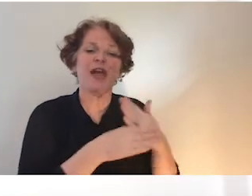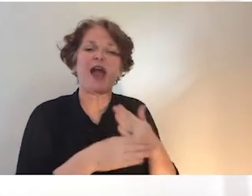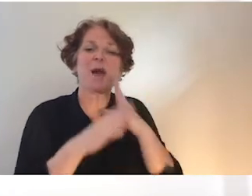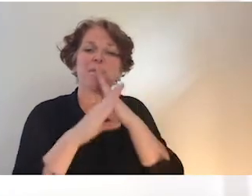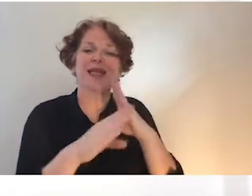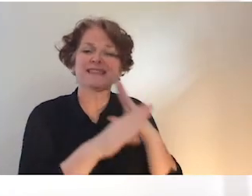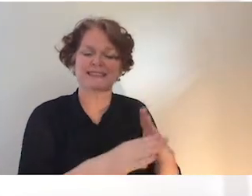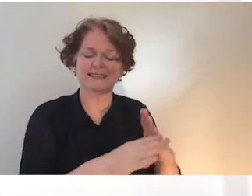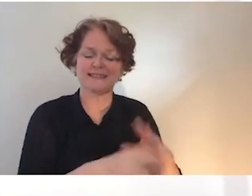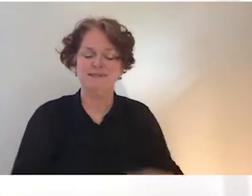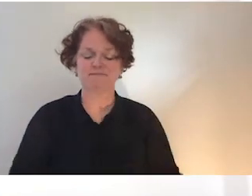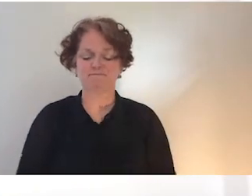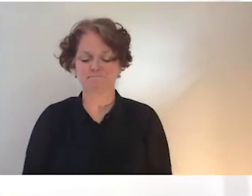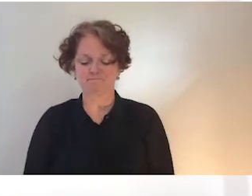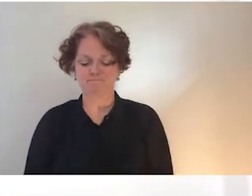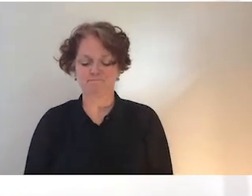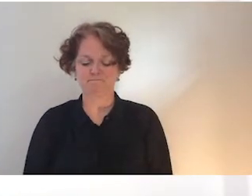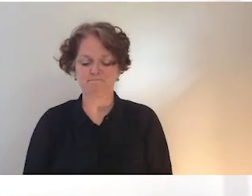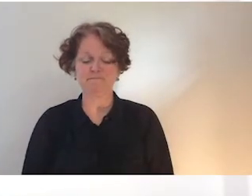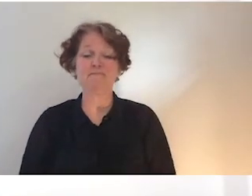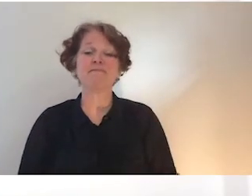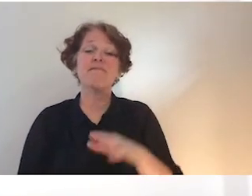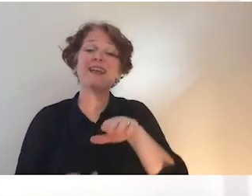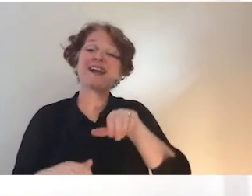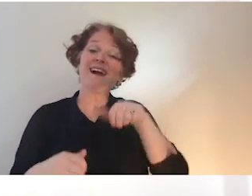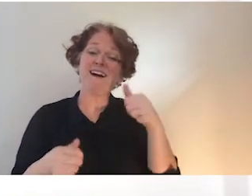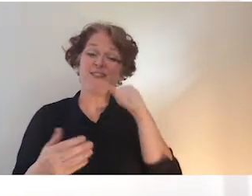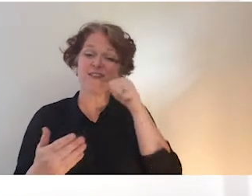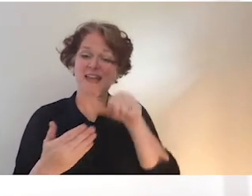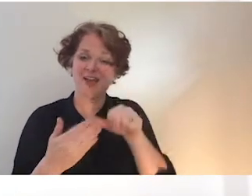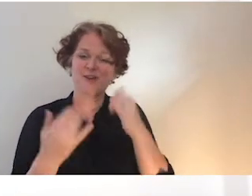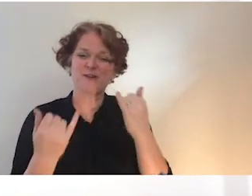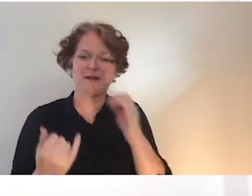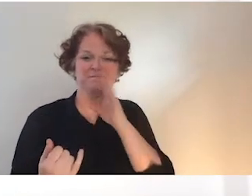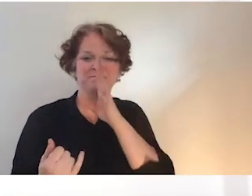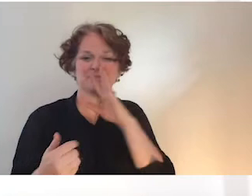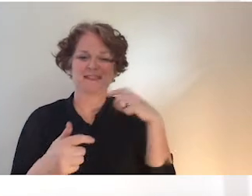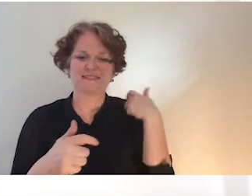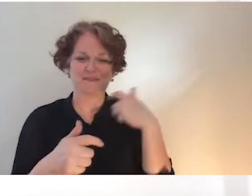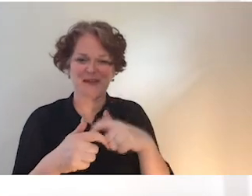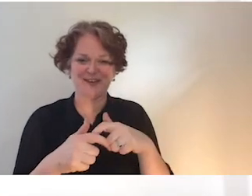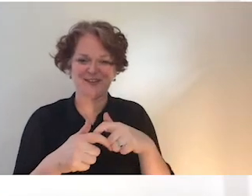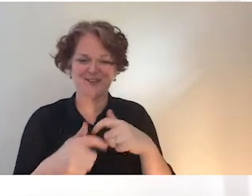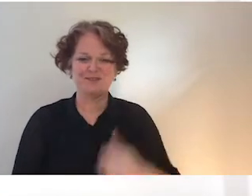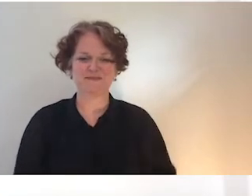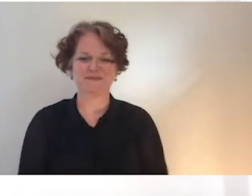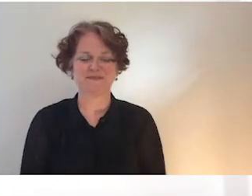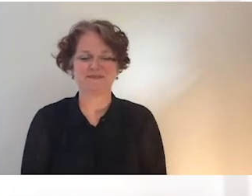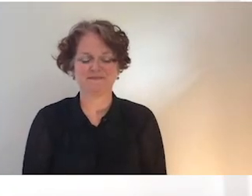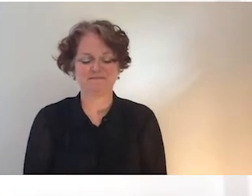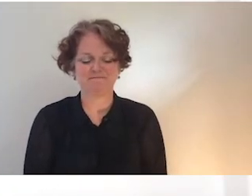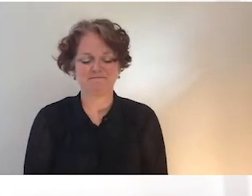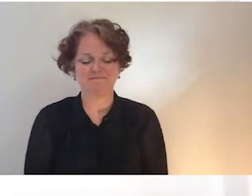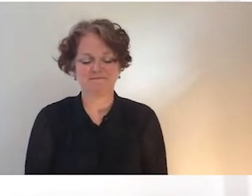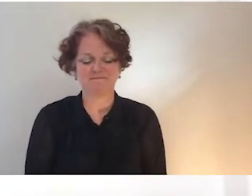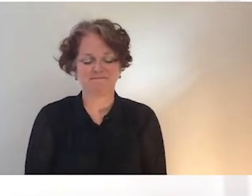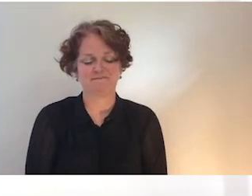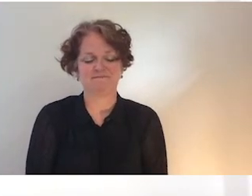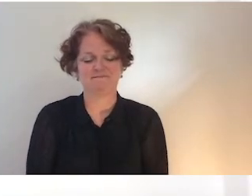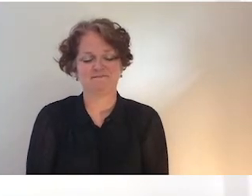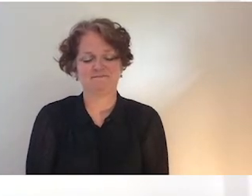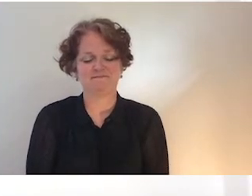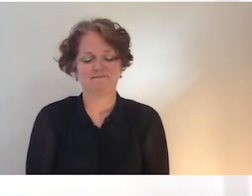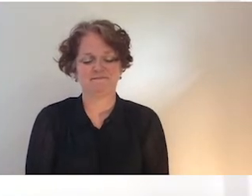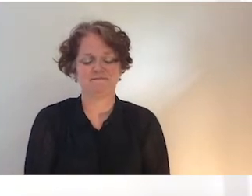blessings. Querida Mommy, quiero que sepas de mis labios y mi corazón que te amo y agradezco su tiempo, su